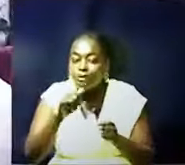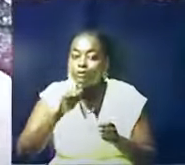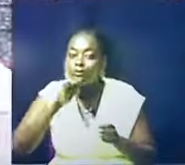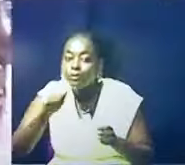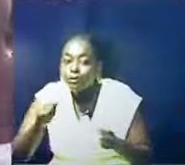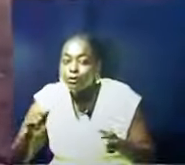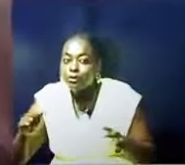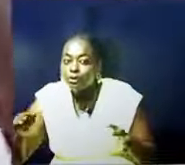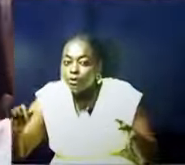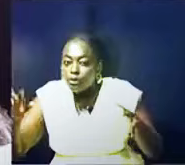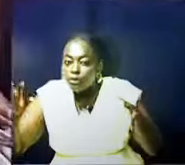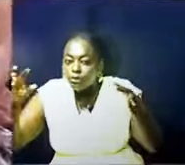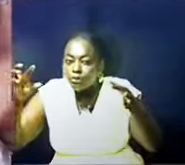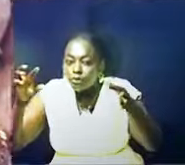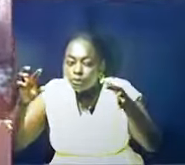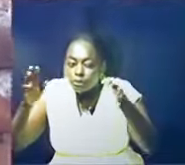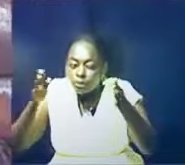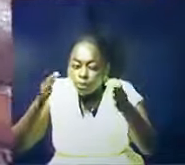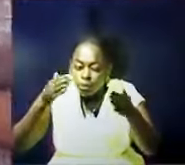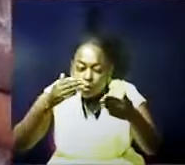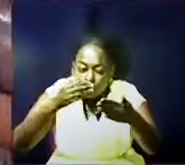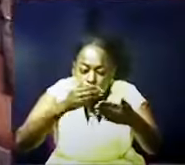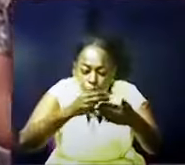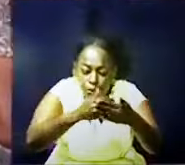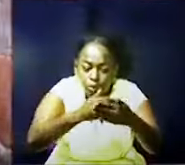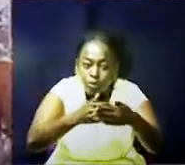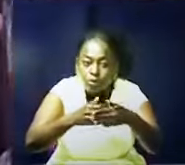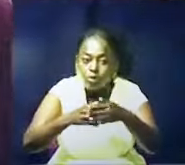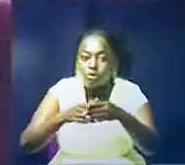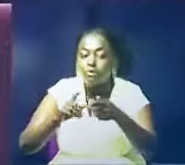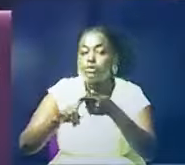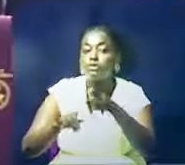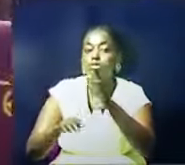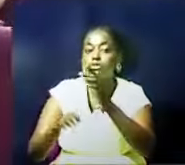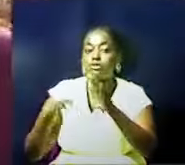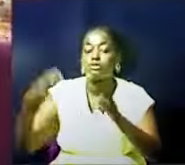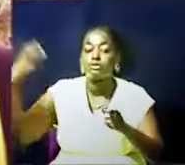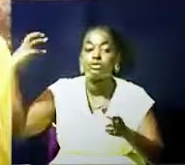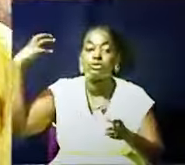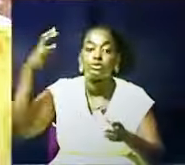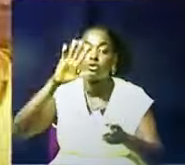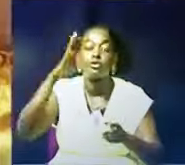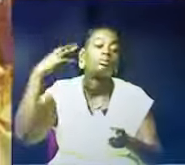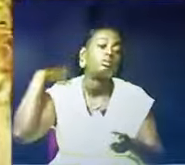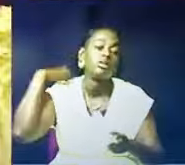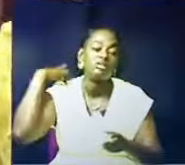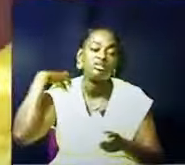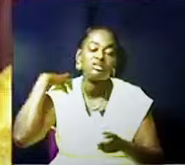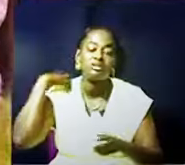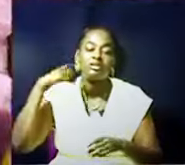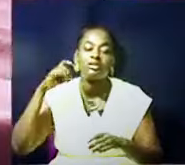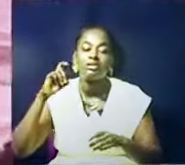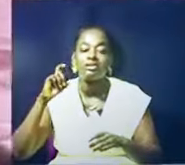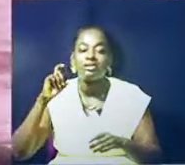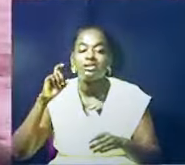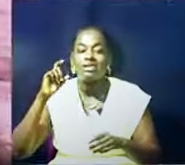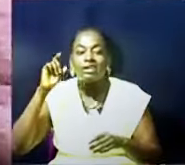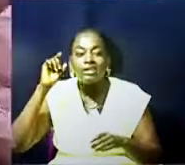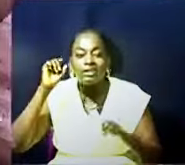can lead to leanness in your soul. and